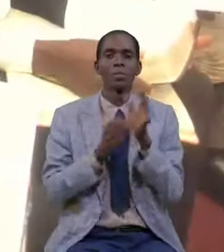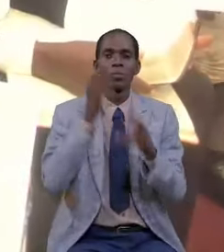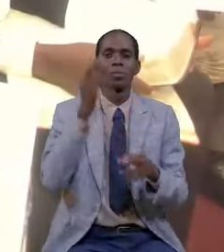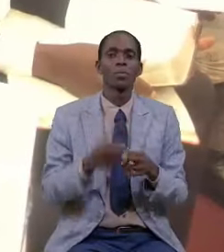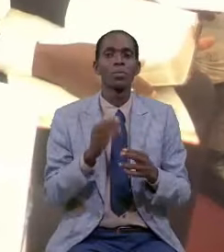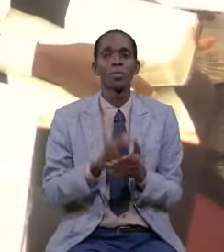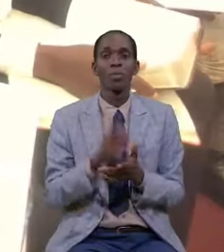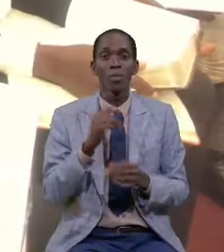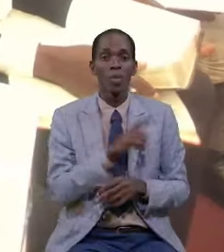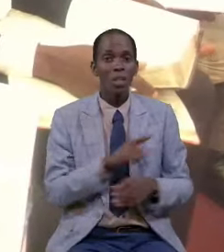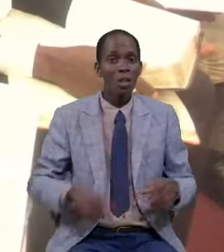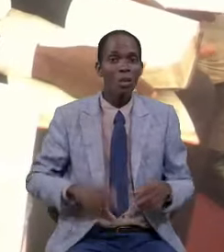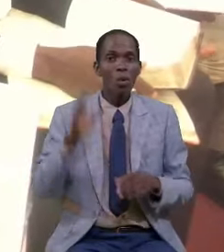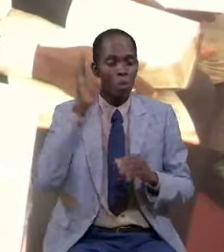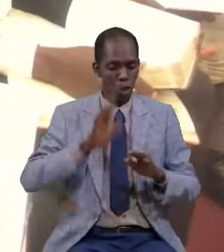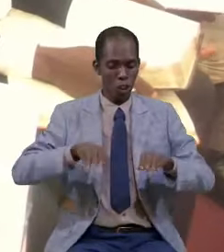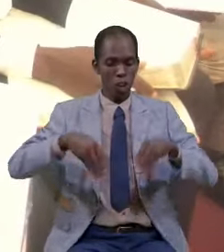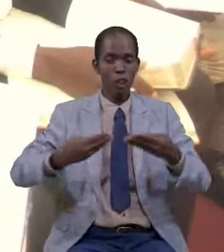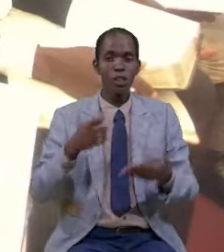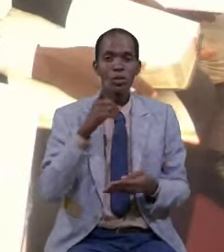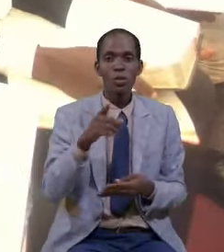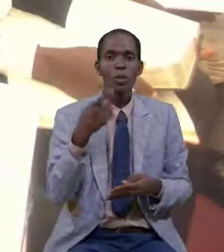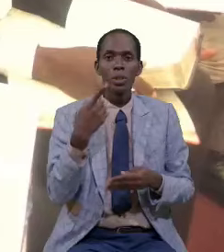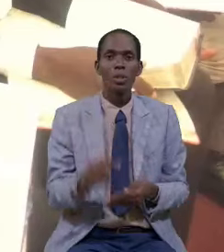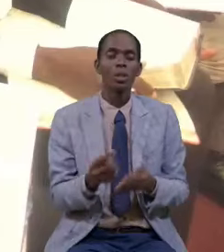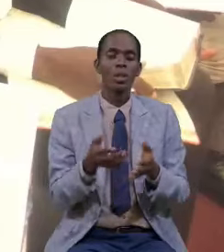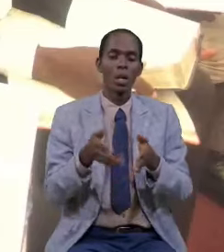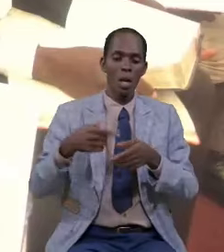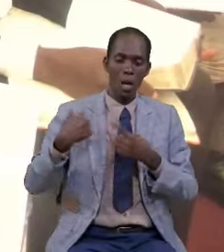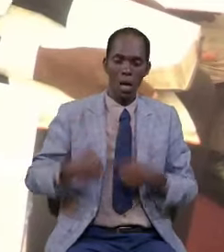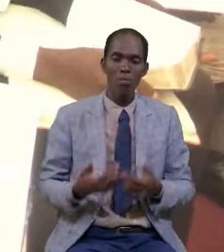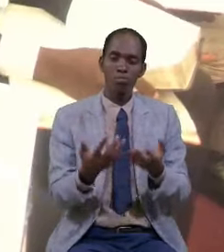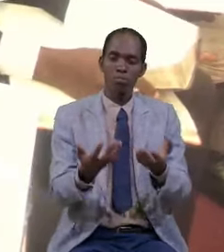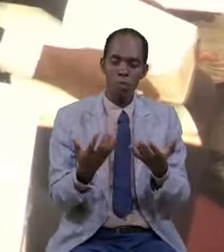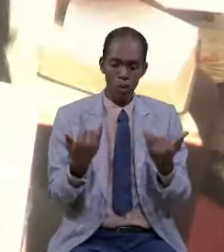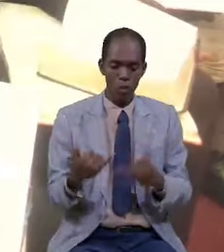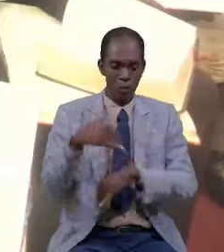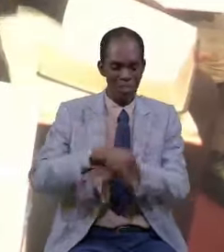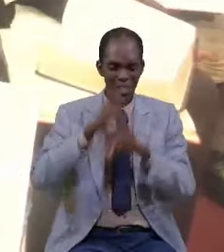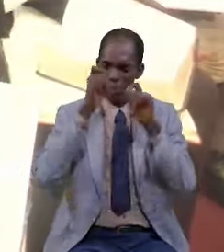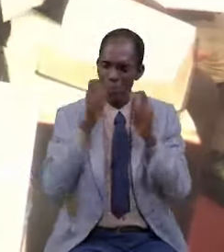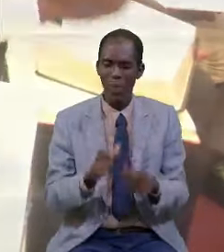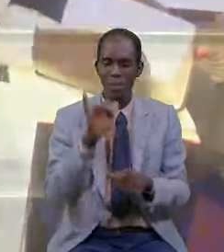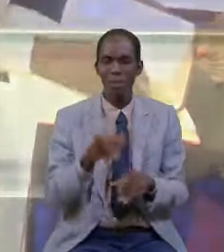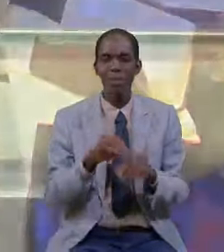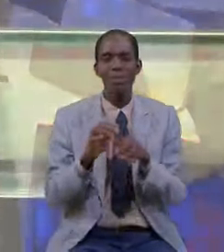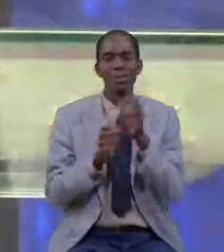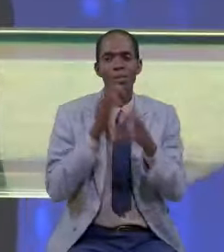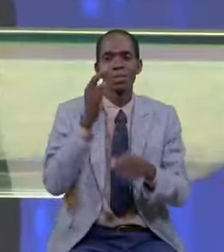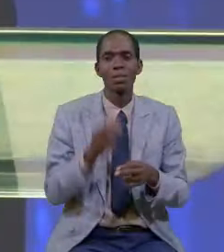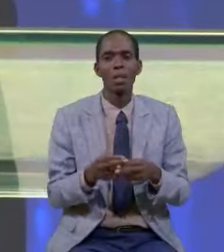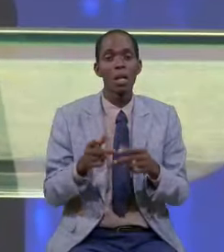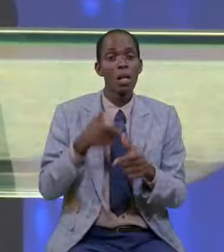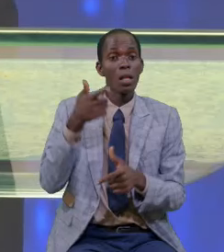The Lord will grant you the request of your heart immediately tonight in Jesus' name. Then